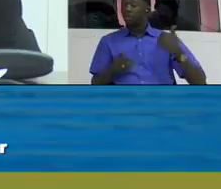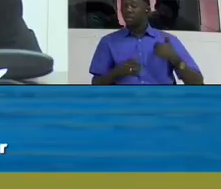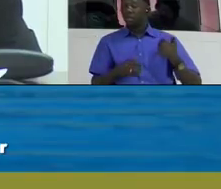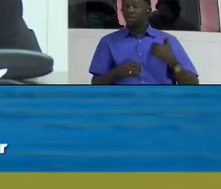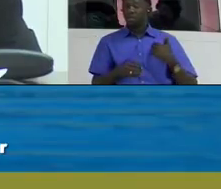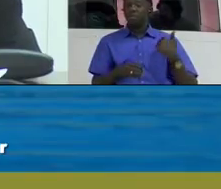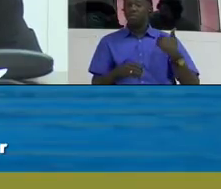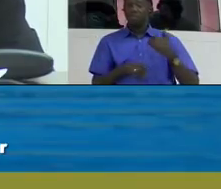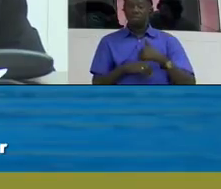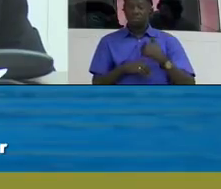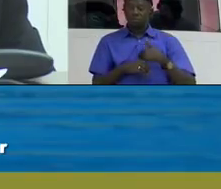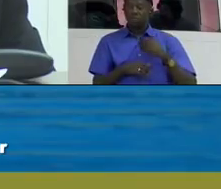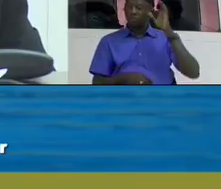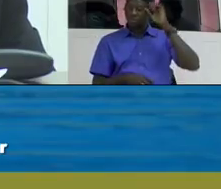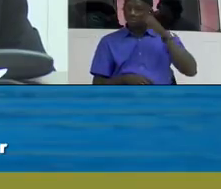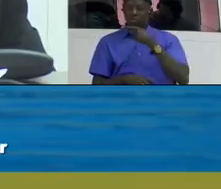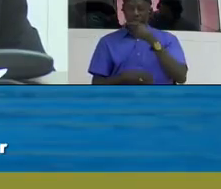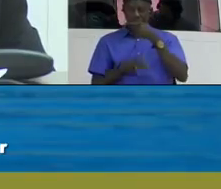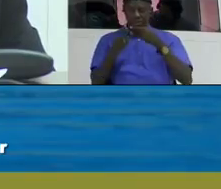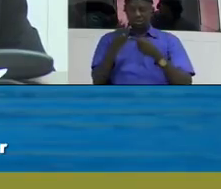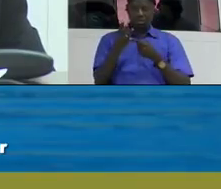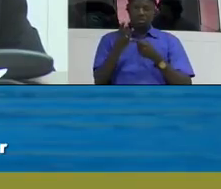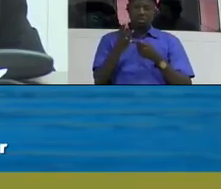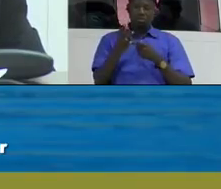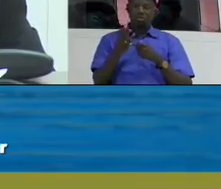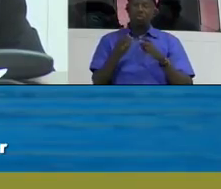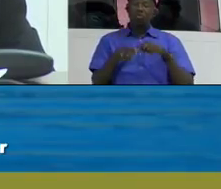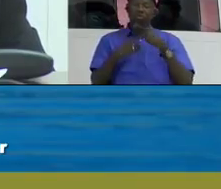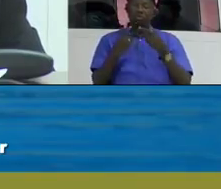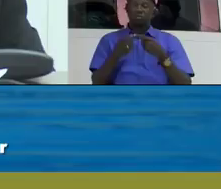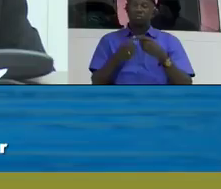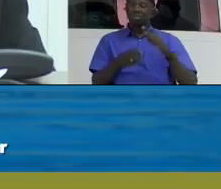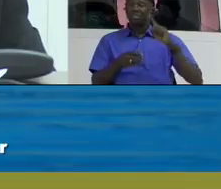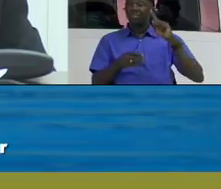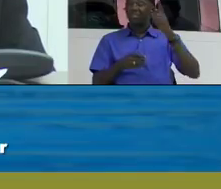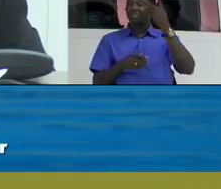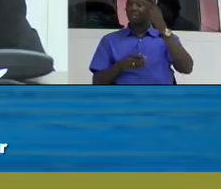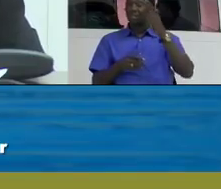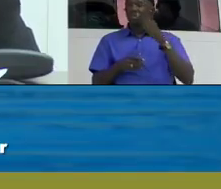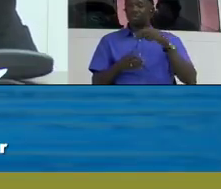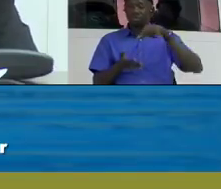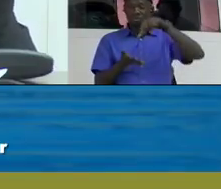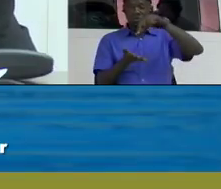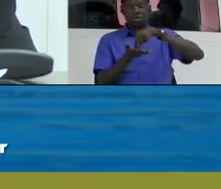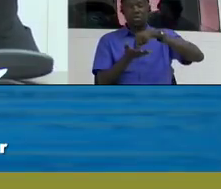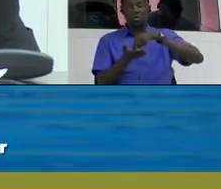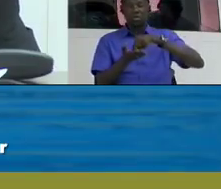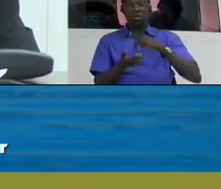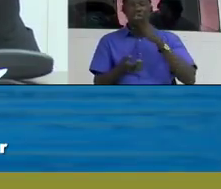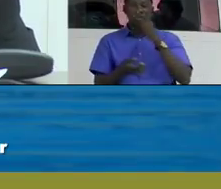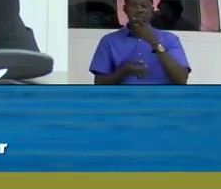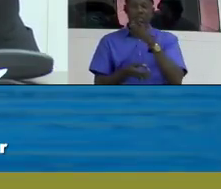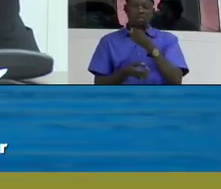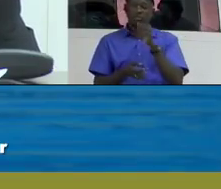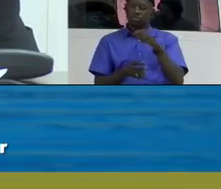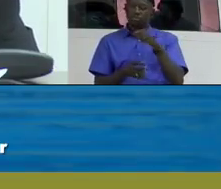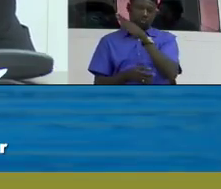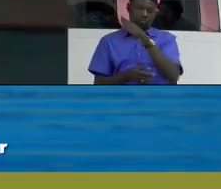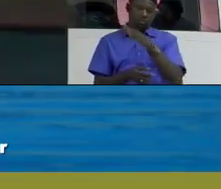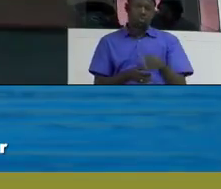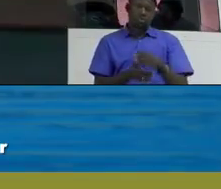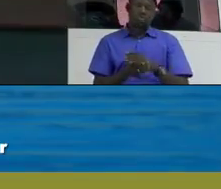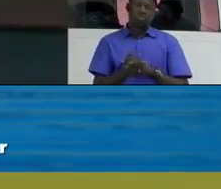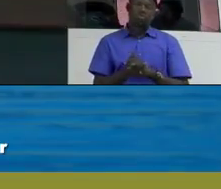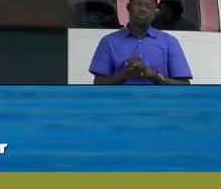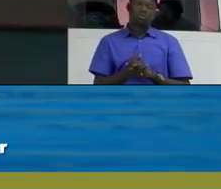Muslims, who from the onset stood up and said, "This is wrong." But you would appreciate that